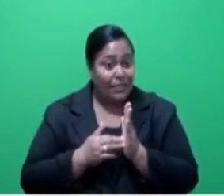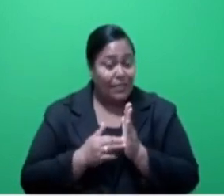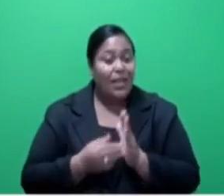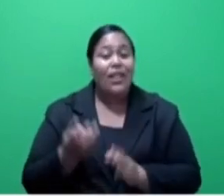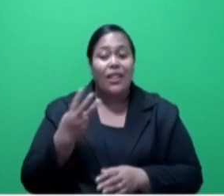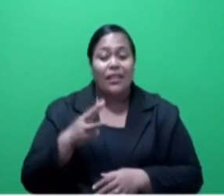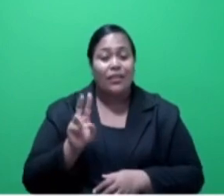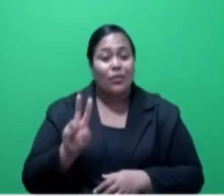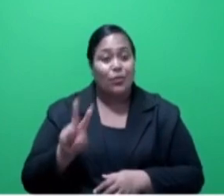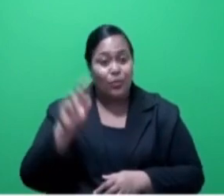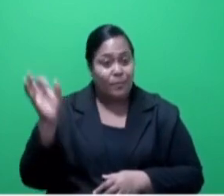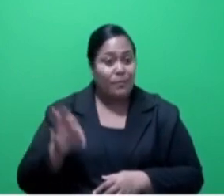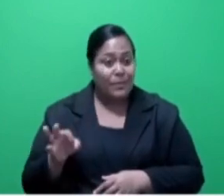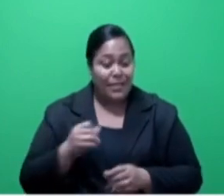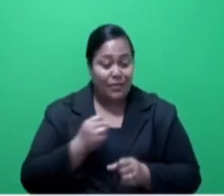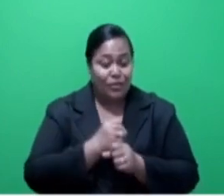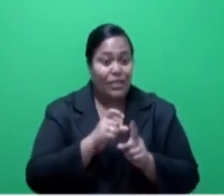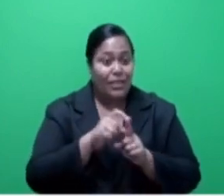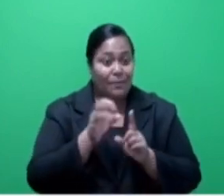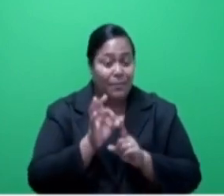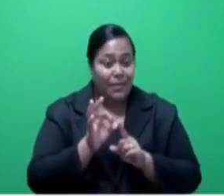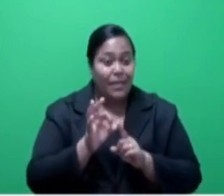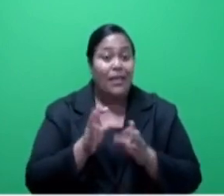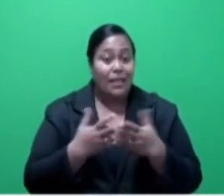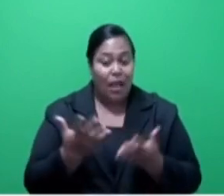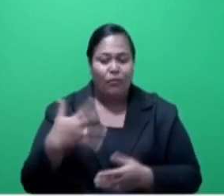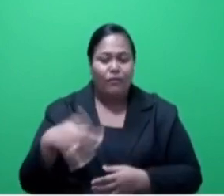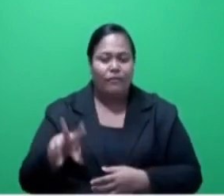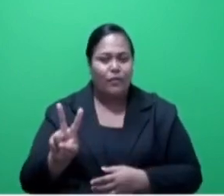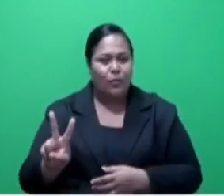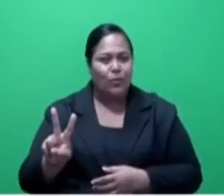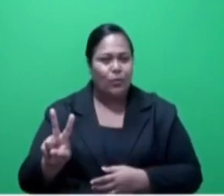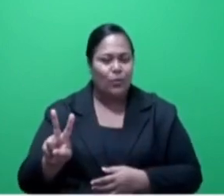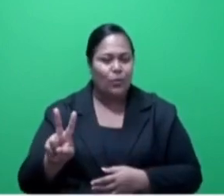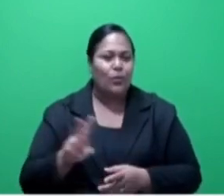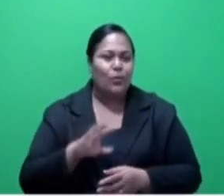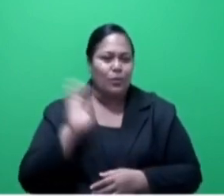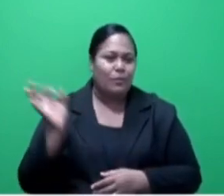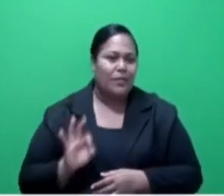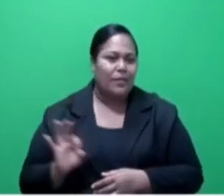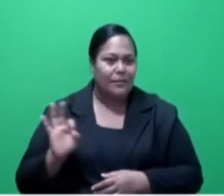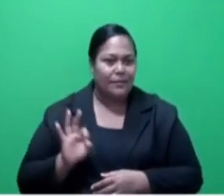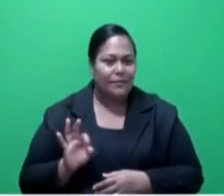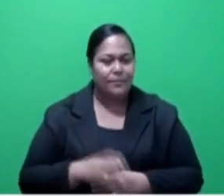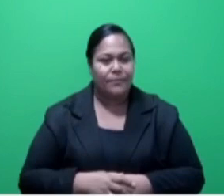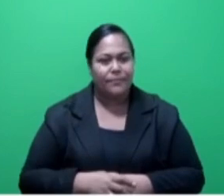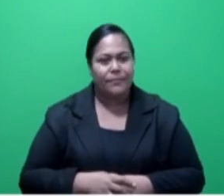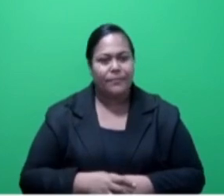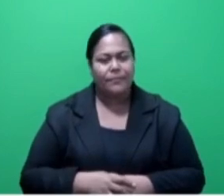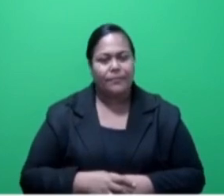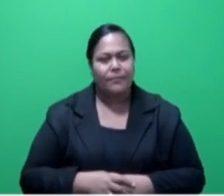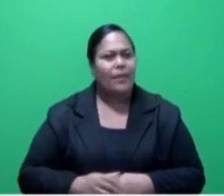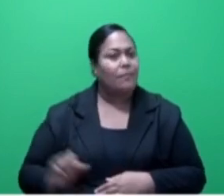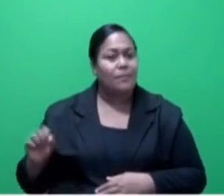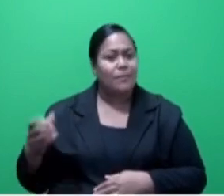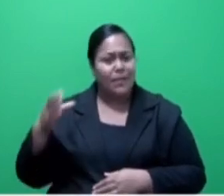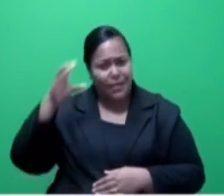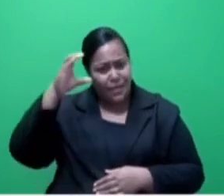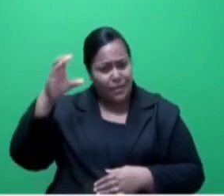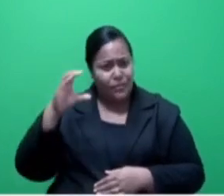ratio in 2019, now 52%. Seychelles, 57.7% 2019,